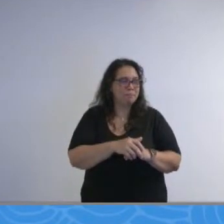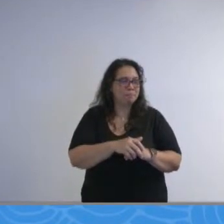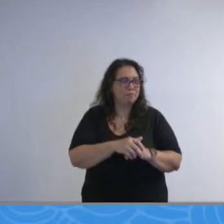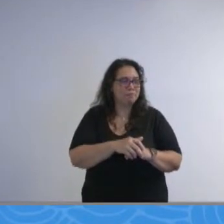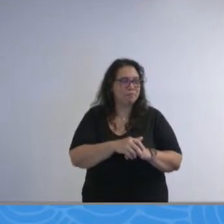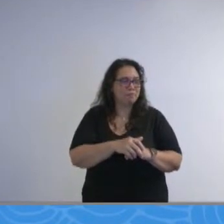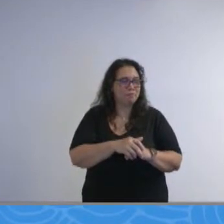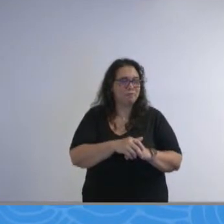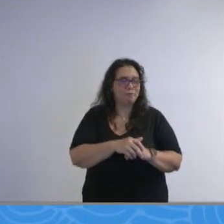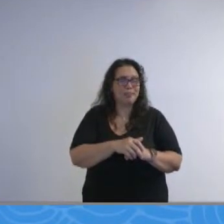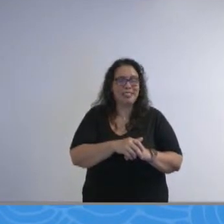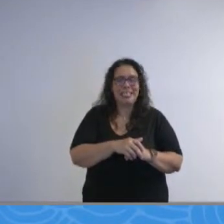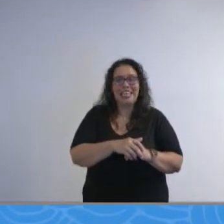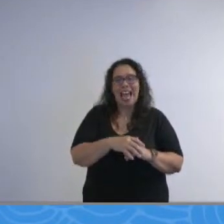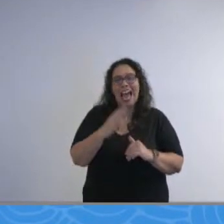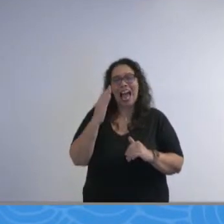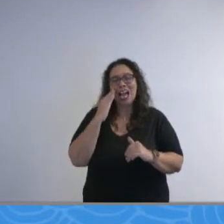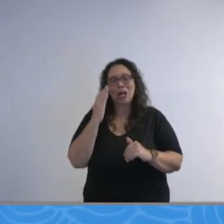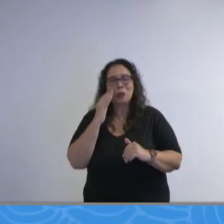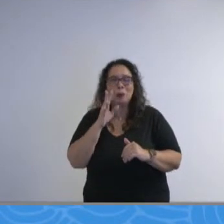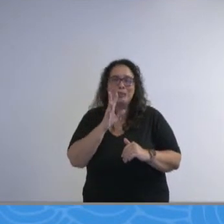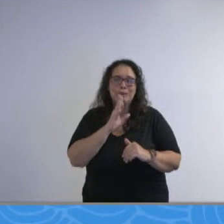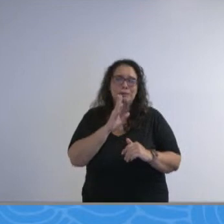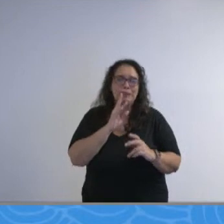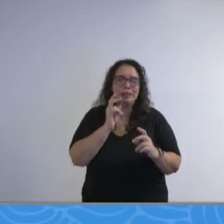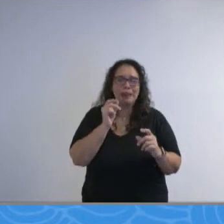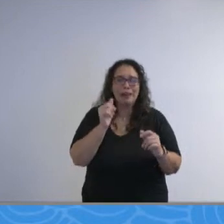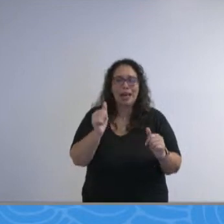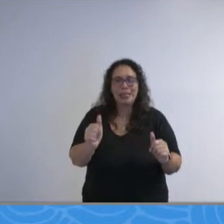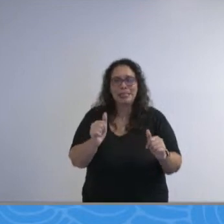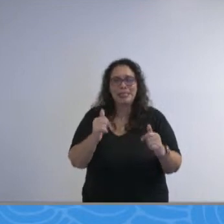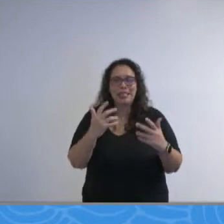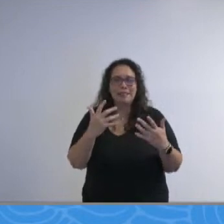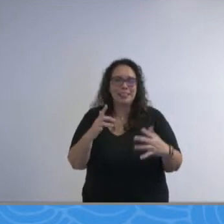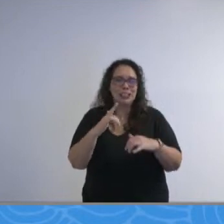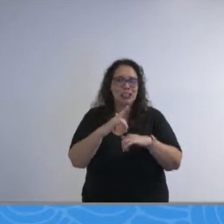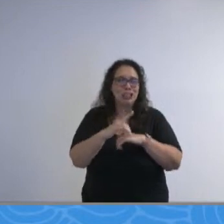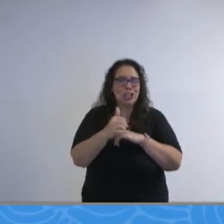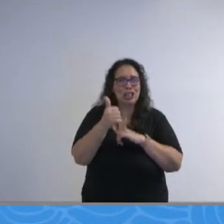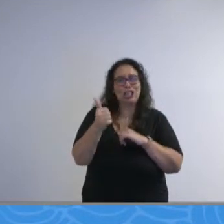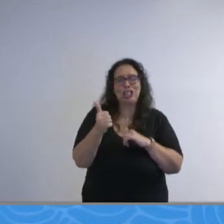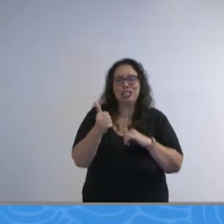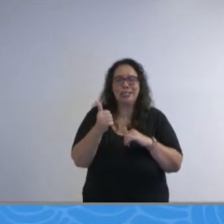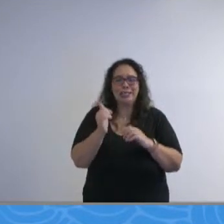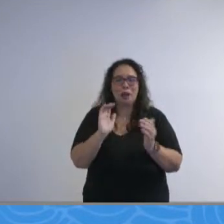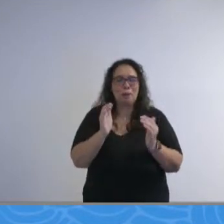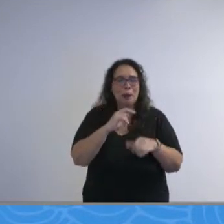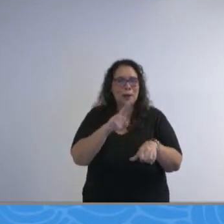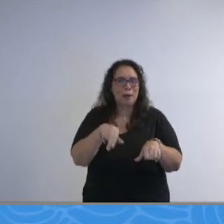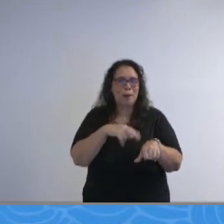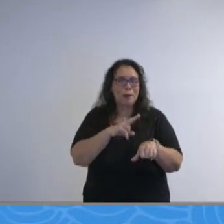I realized that I talk very fast and I finish earlier than I normally.